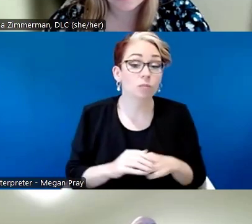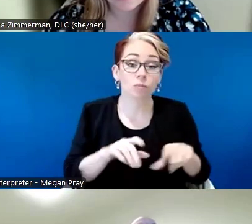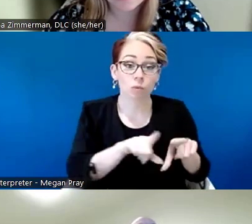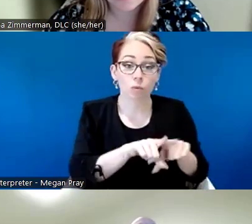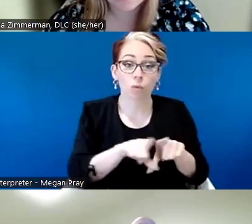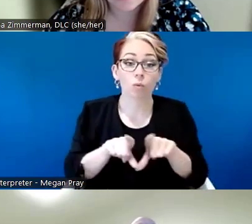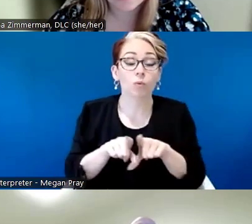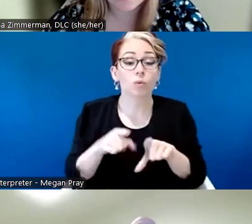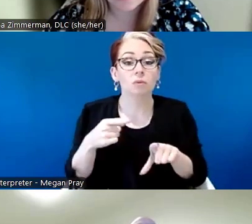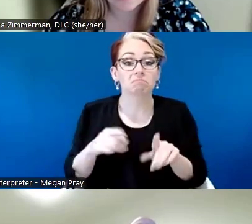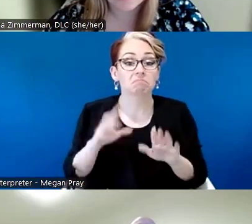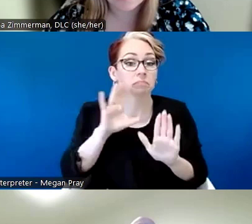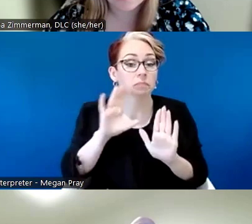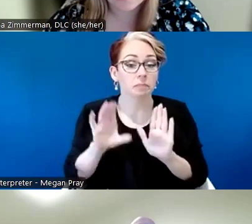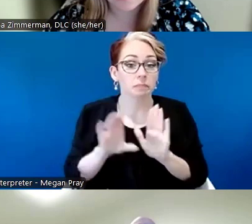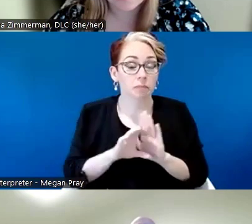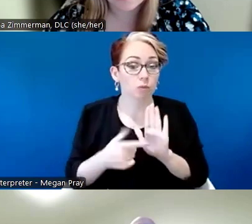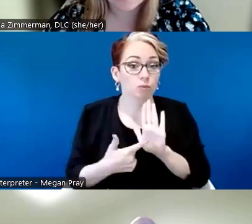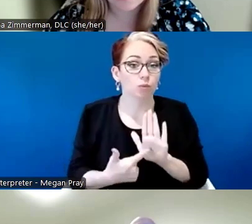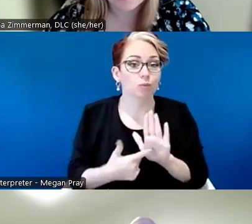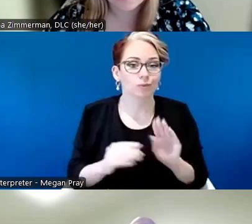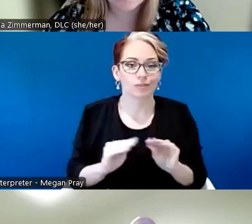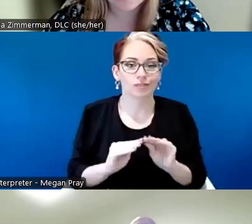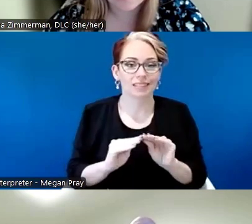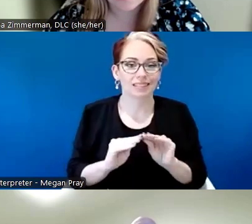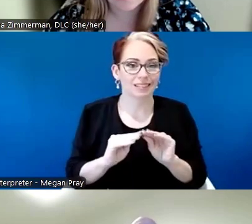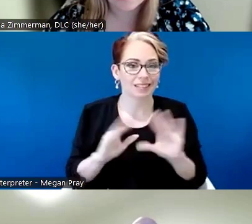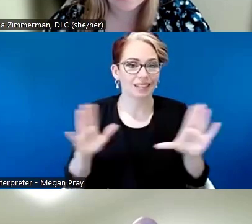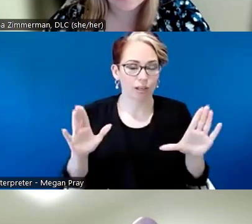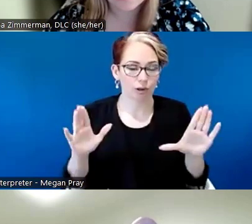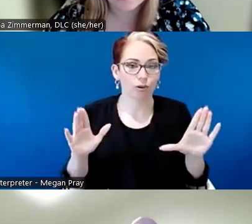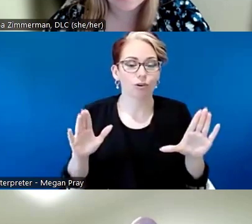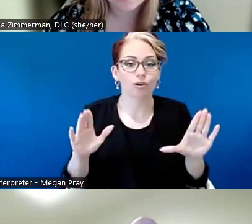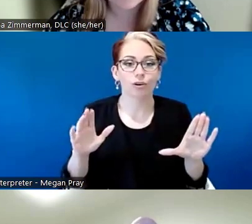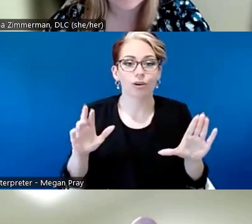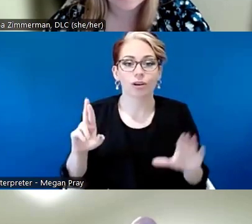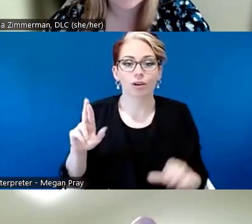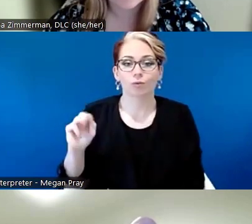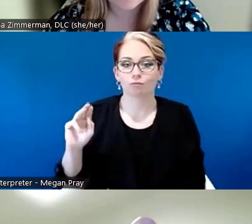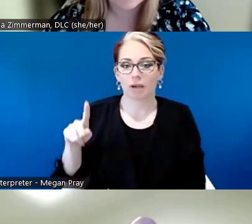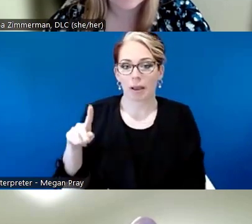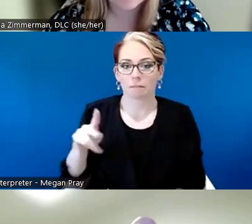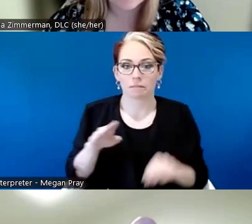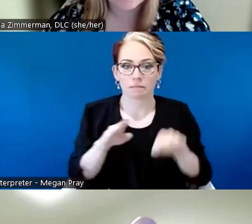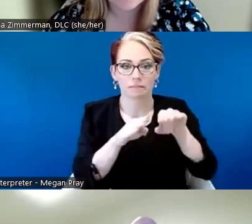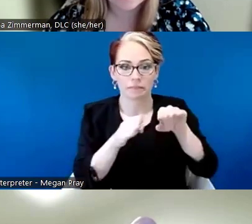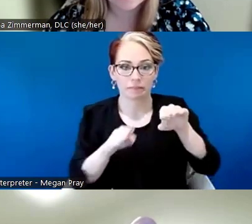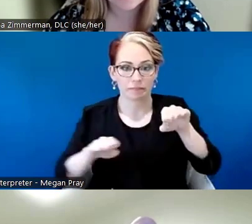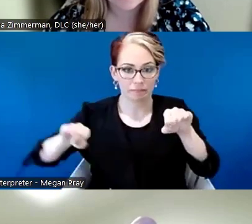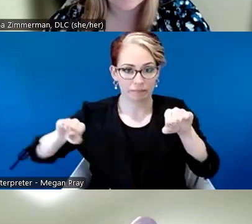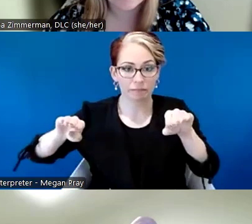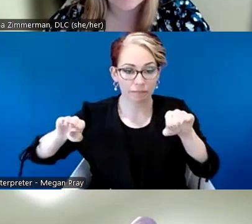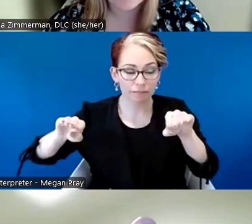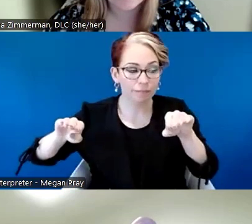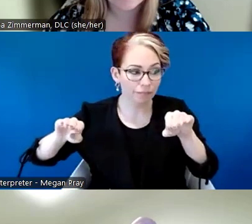diagram, there is clearly a curb ramp from the